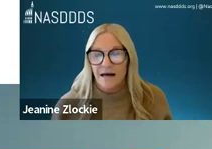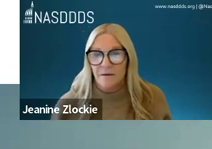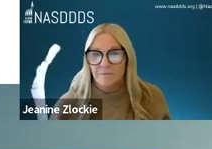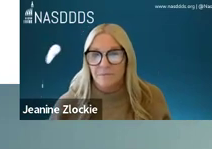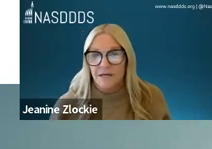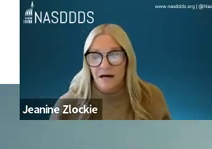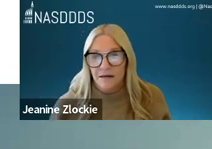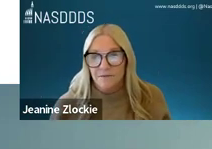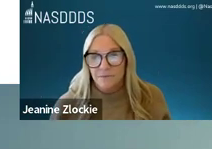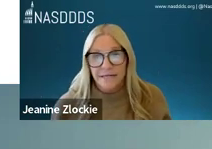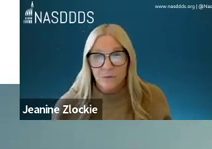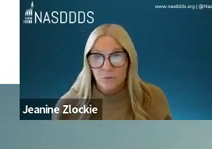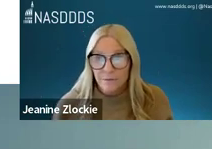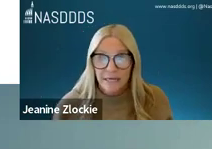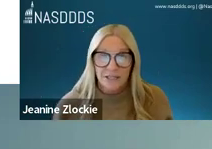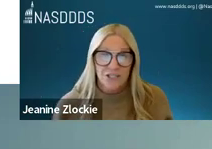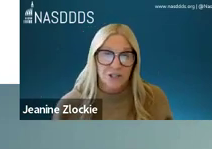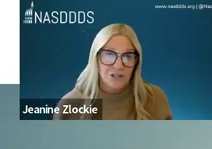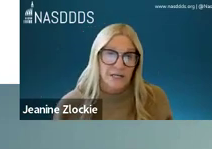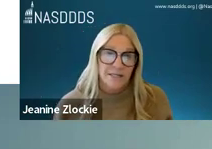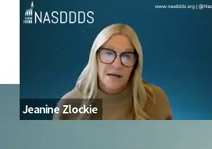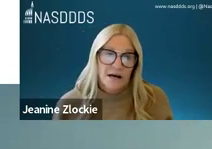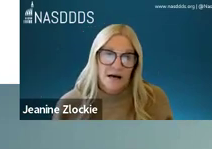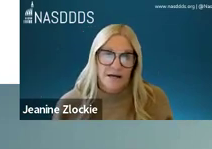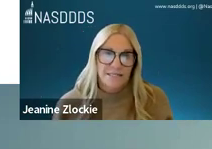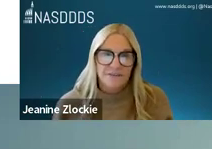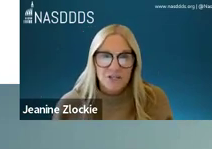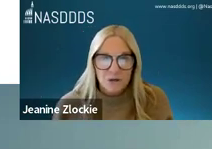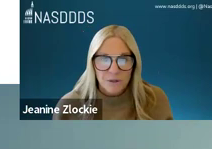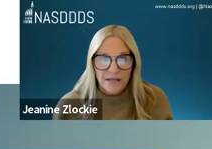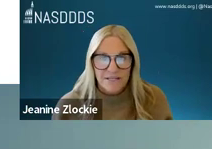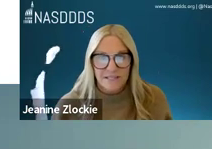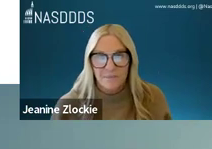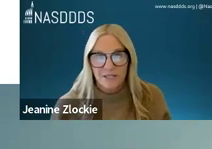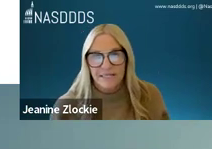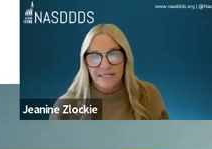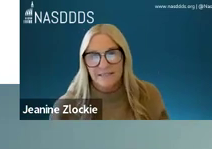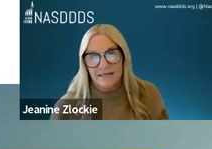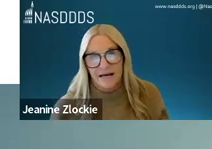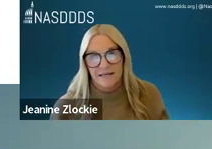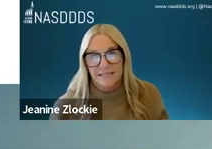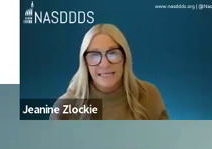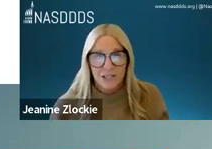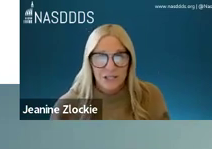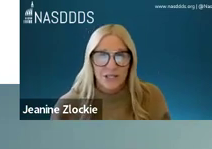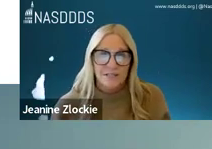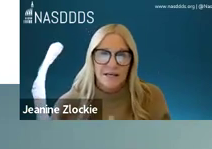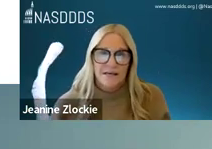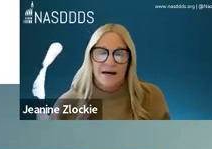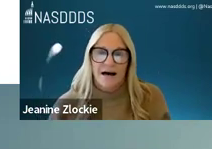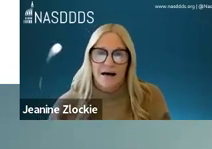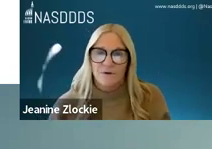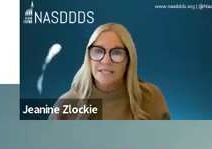families, pregnant women, children, individuals with disabilities,